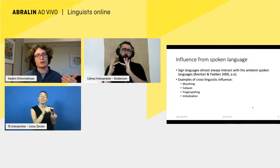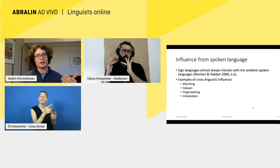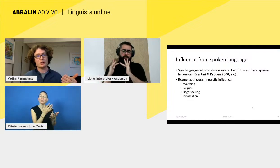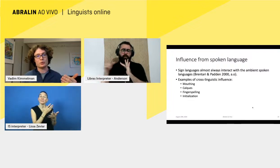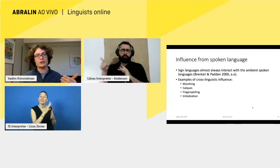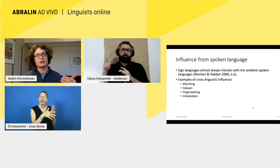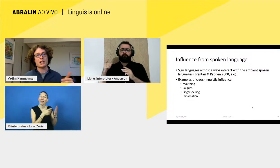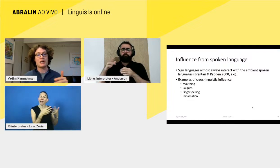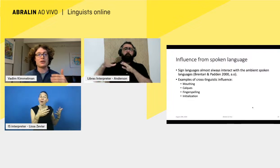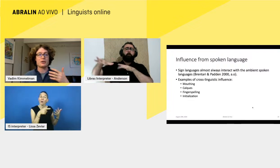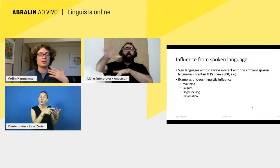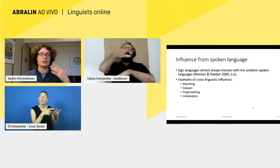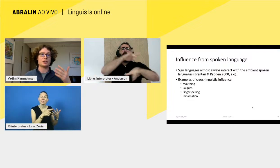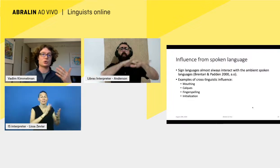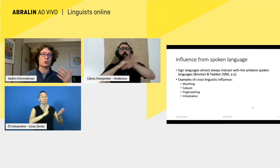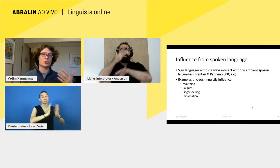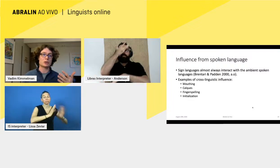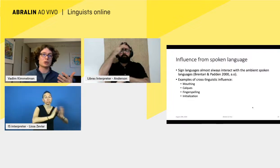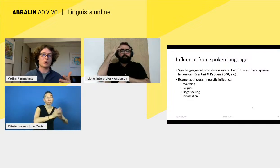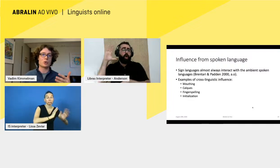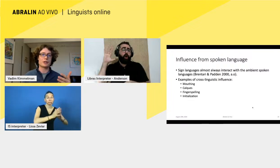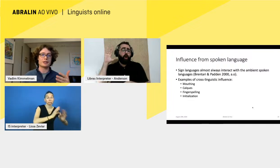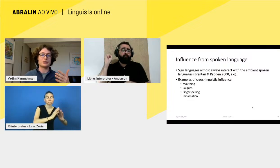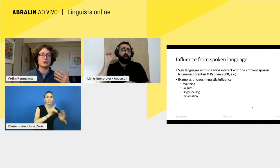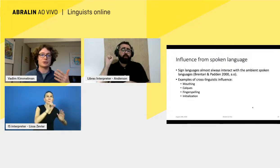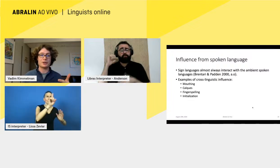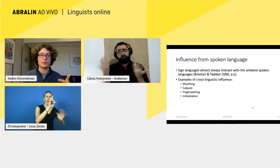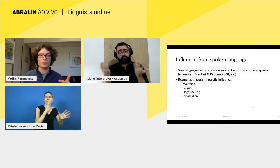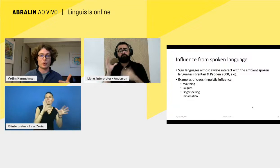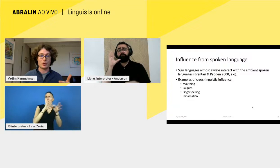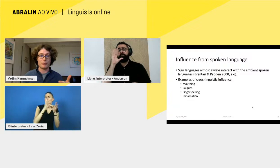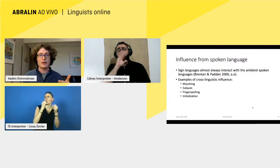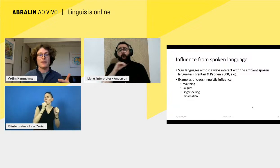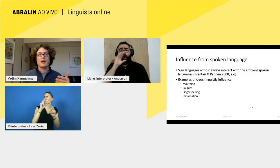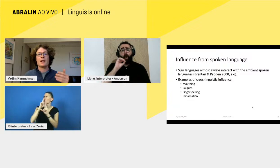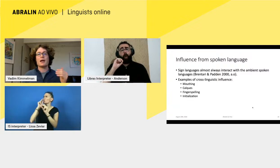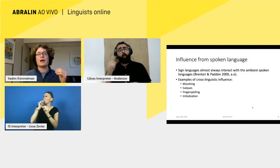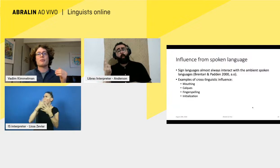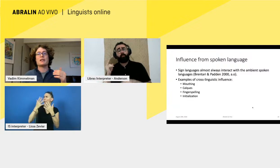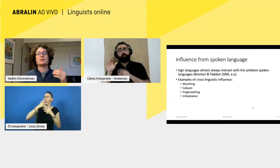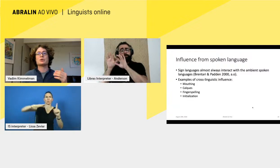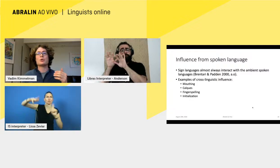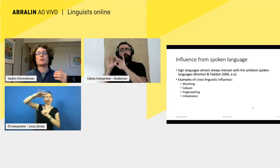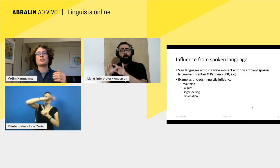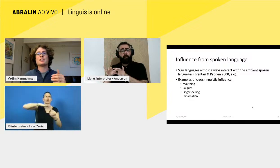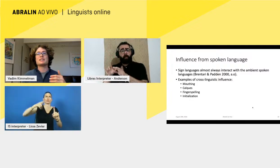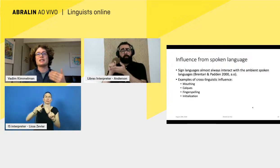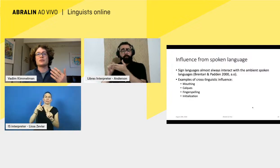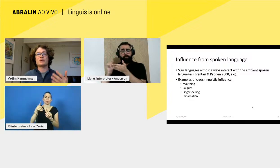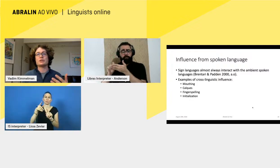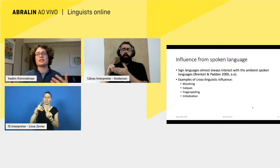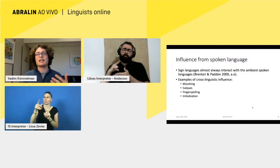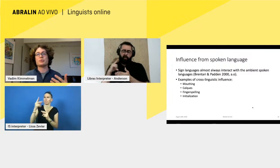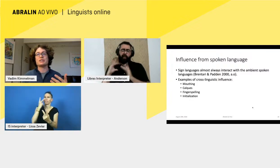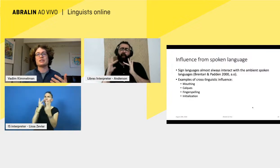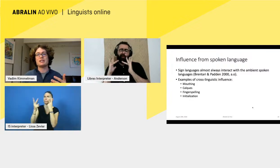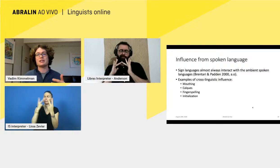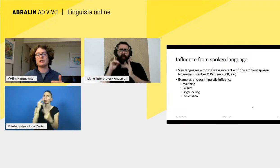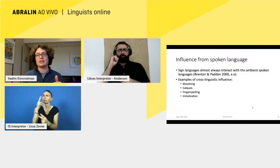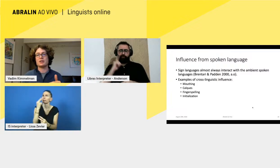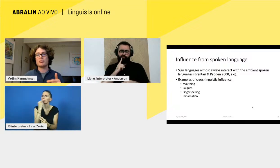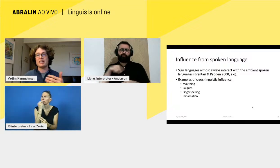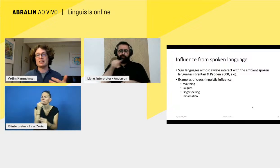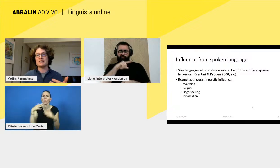ambient spoken language, either in its oral or in its written form. And so this influence can